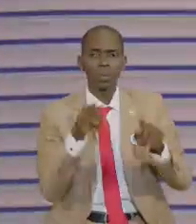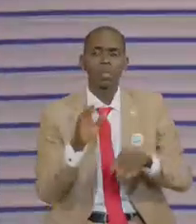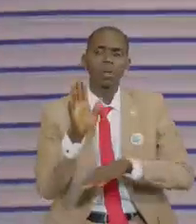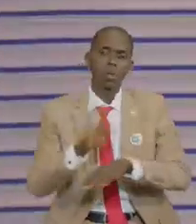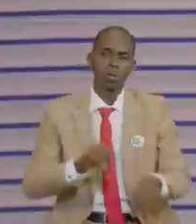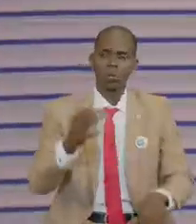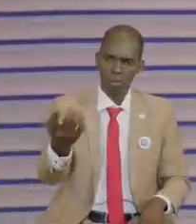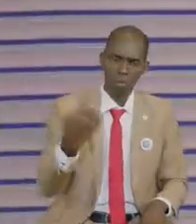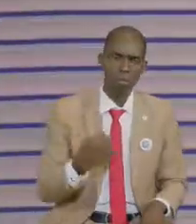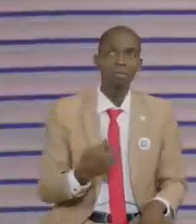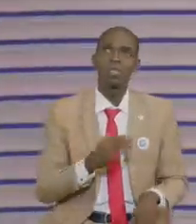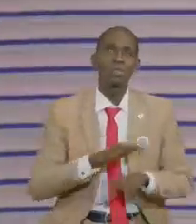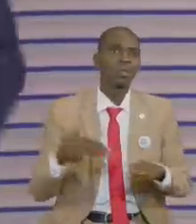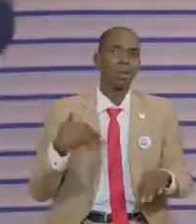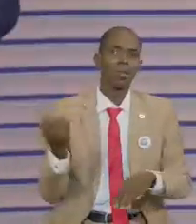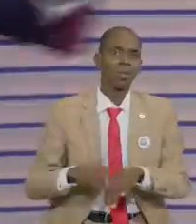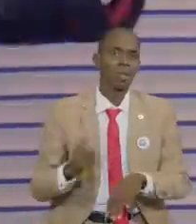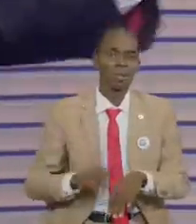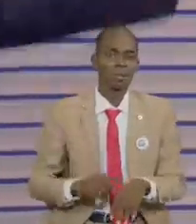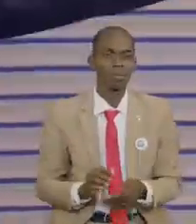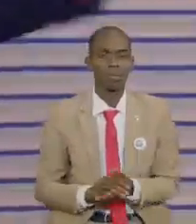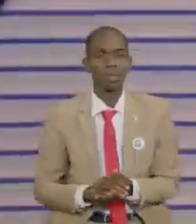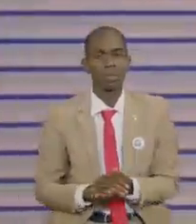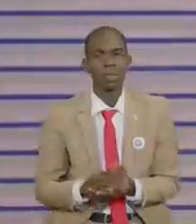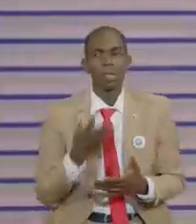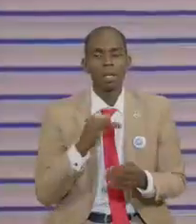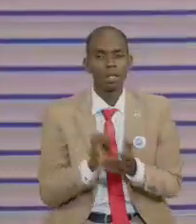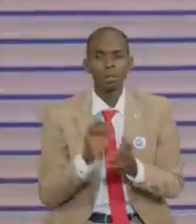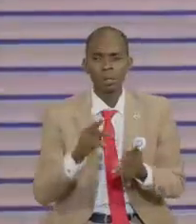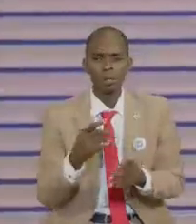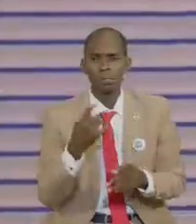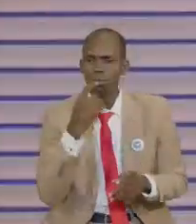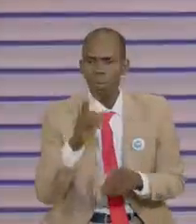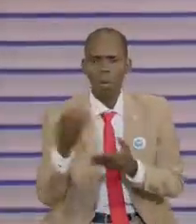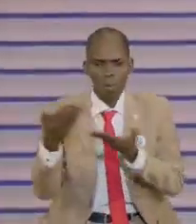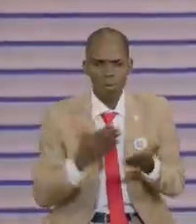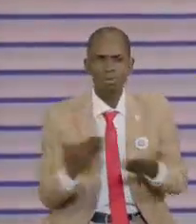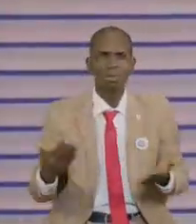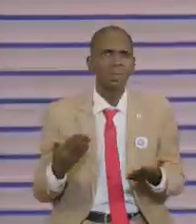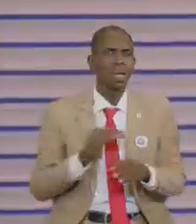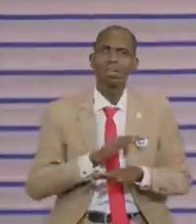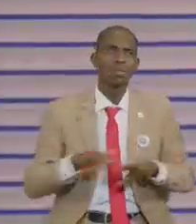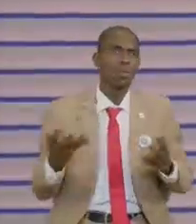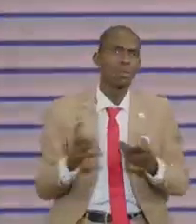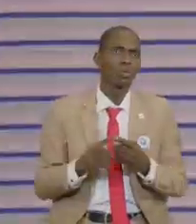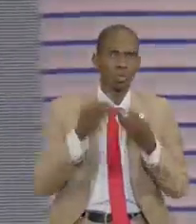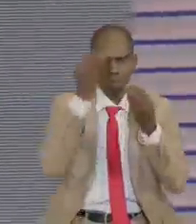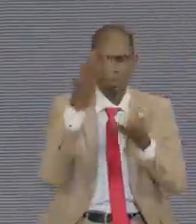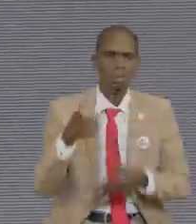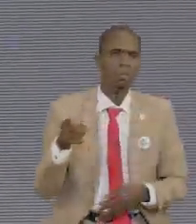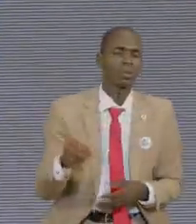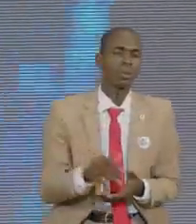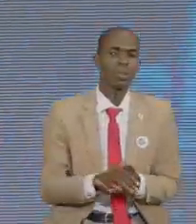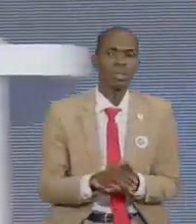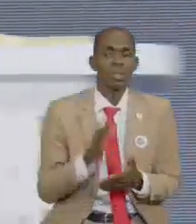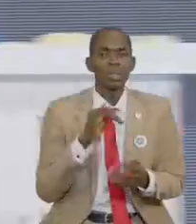time. It says, bring something. No, I don't want to bring that. It says, obey